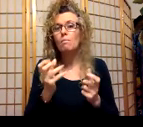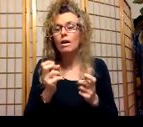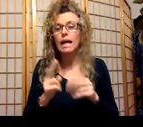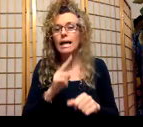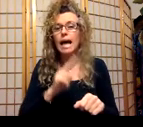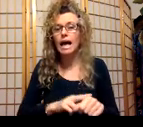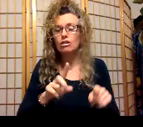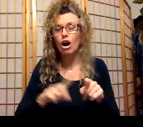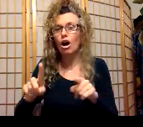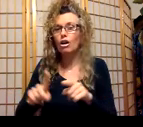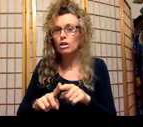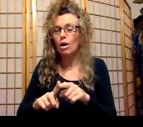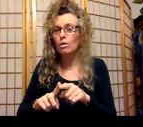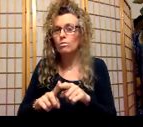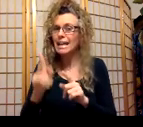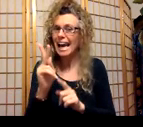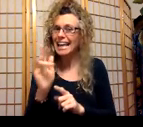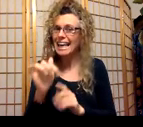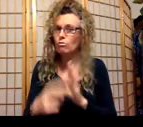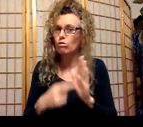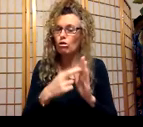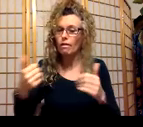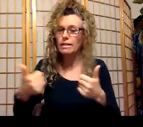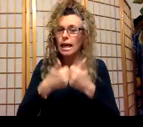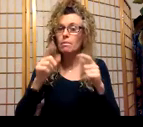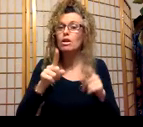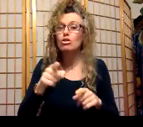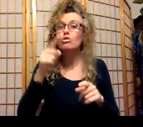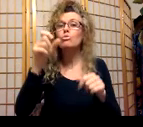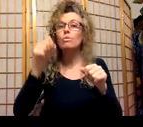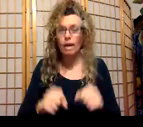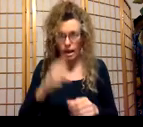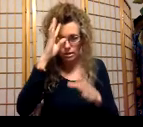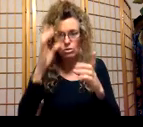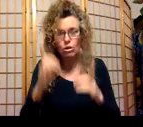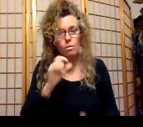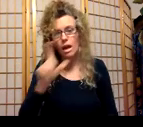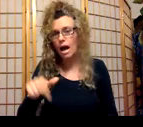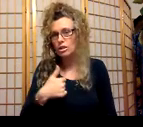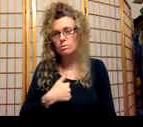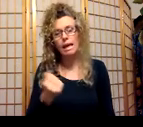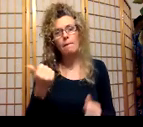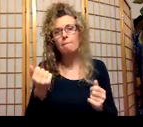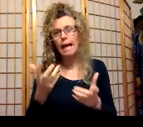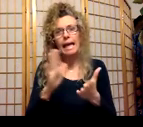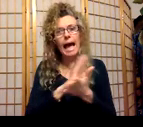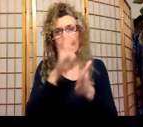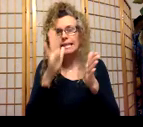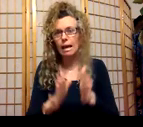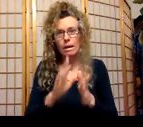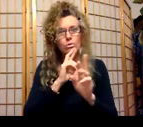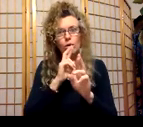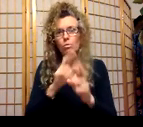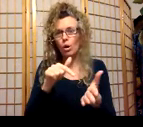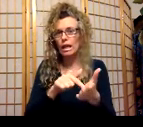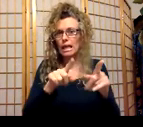multinationals also play a key role in this game. You can determine this, not just me. Many academics have been reporting this as